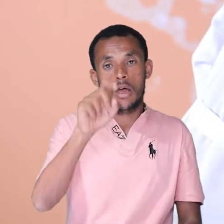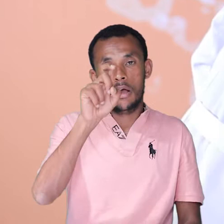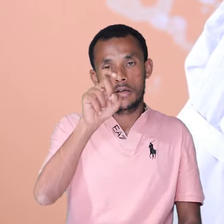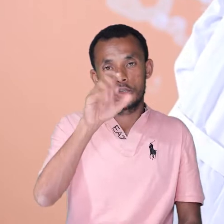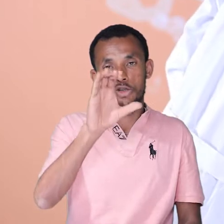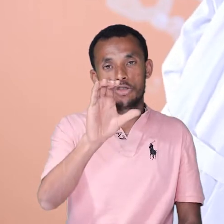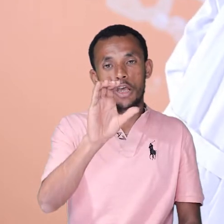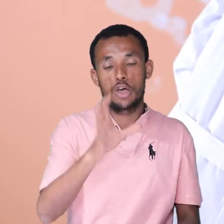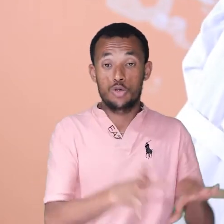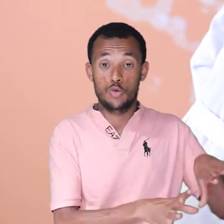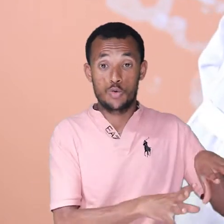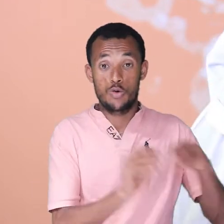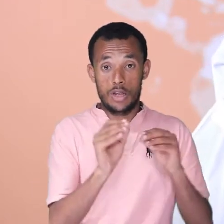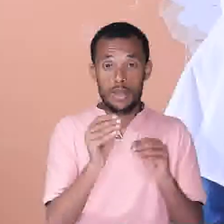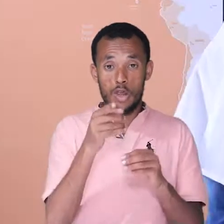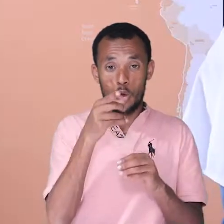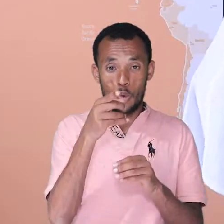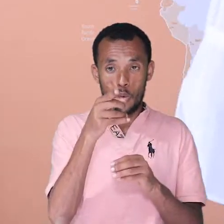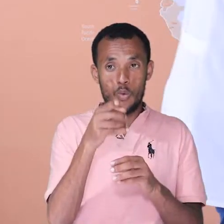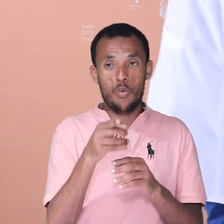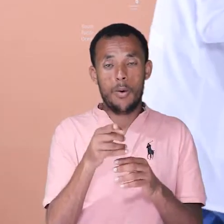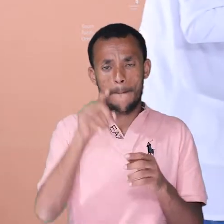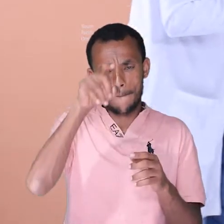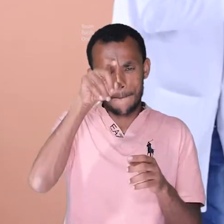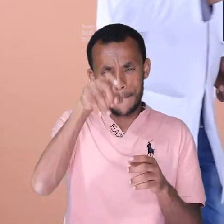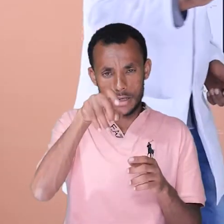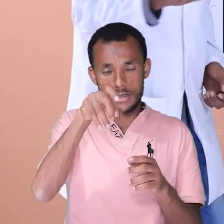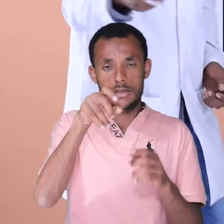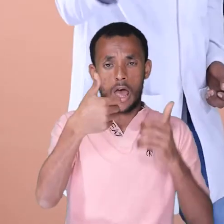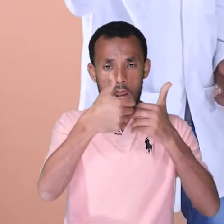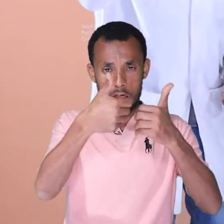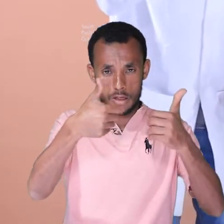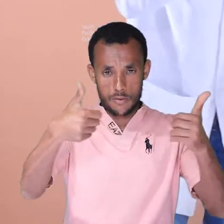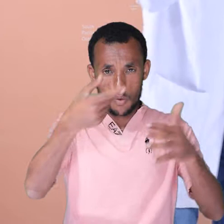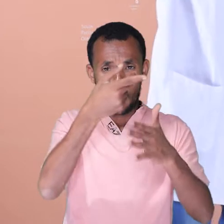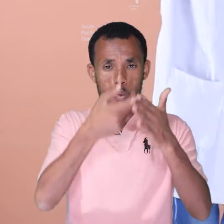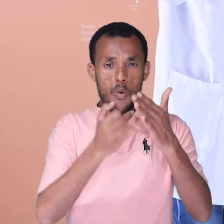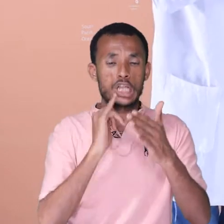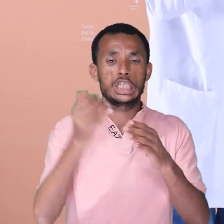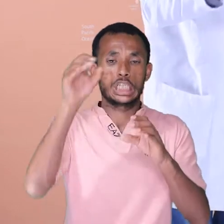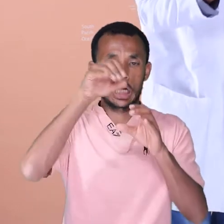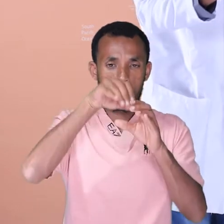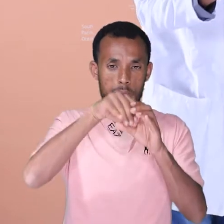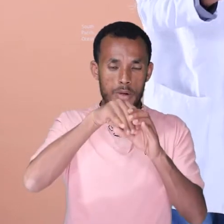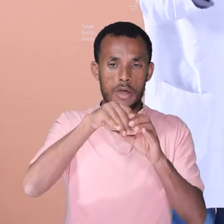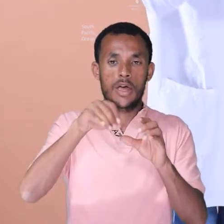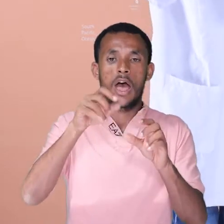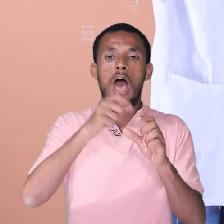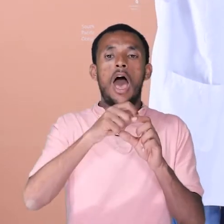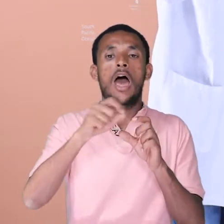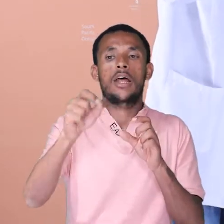AXC. Students, you must be identify what is inscribed arc